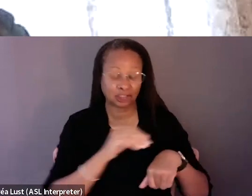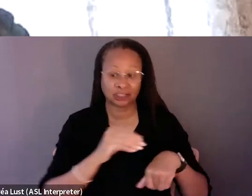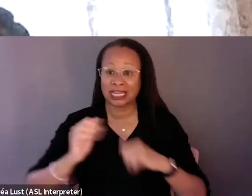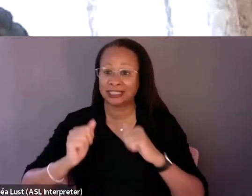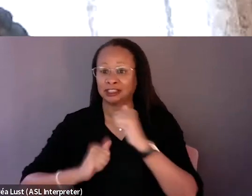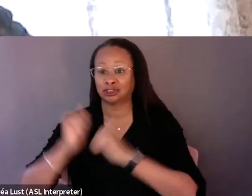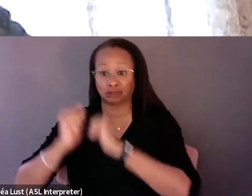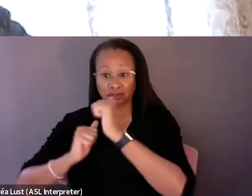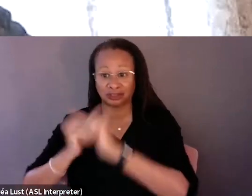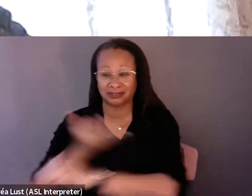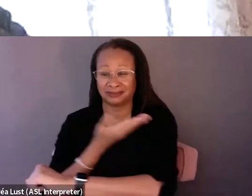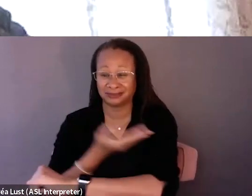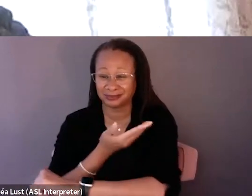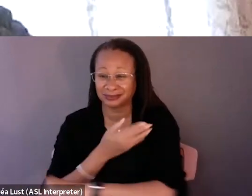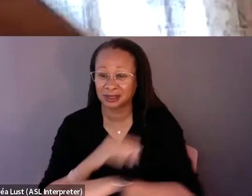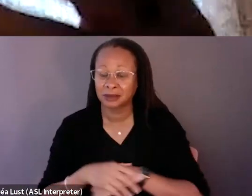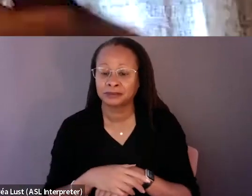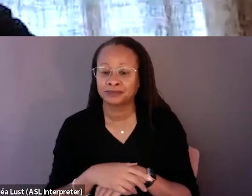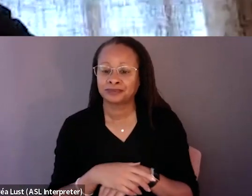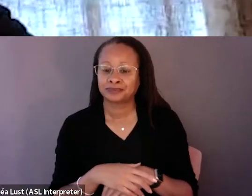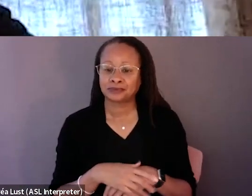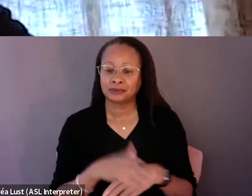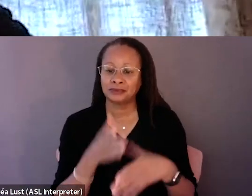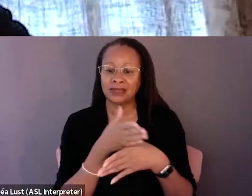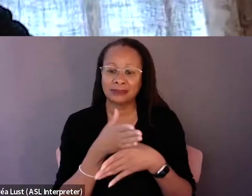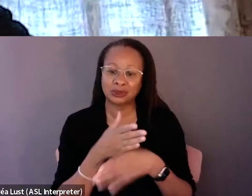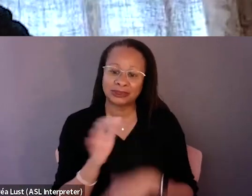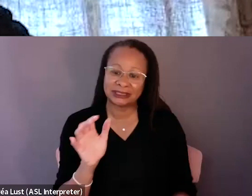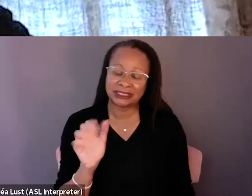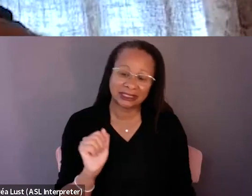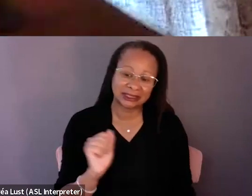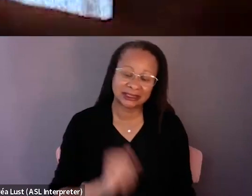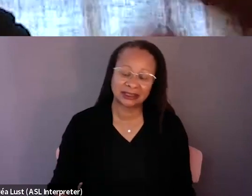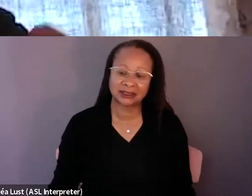construction, between between